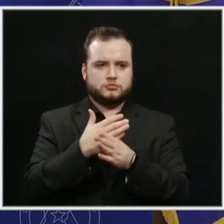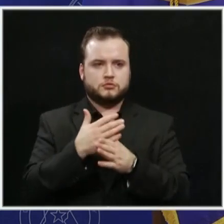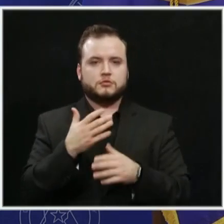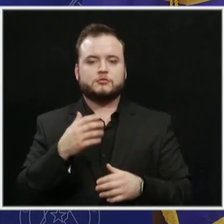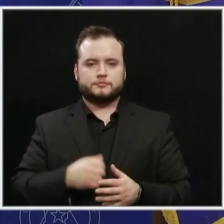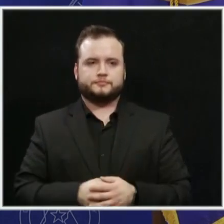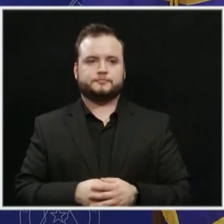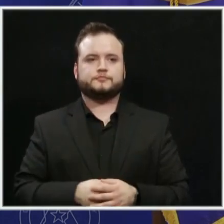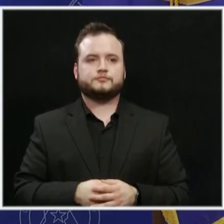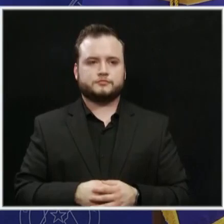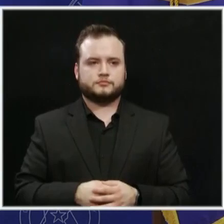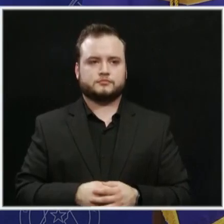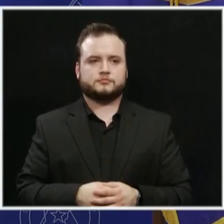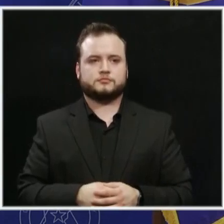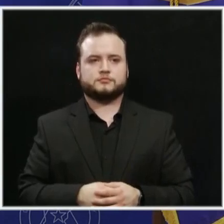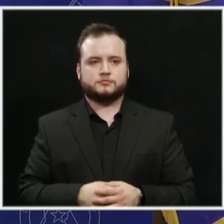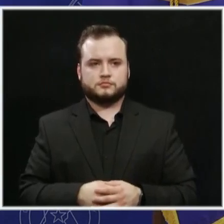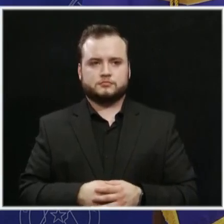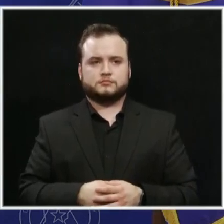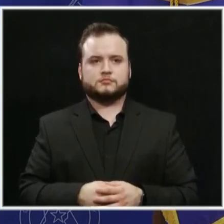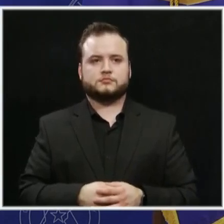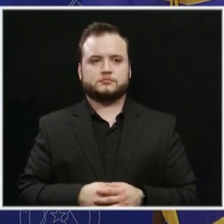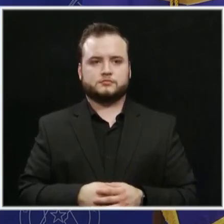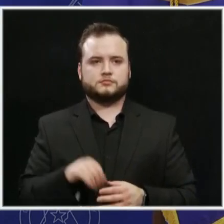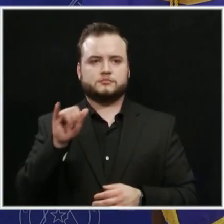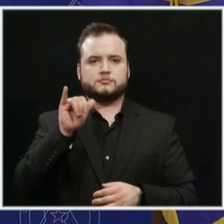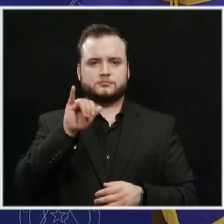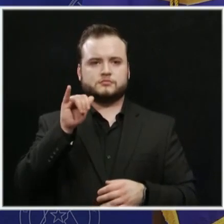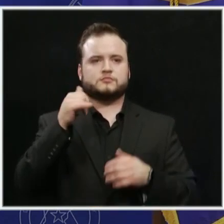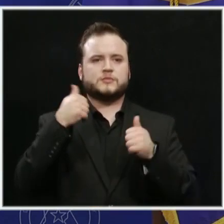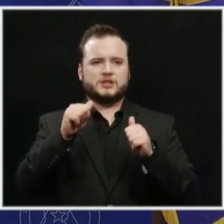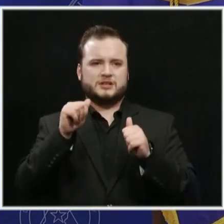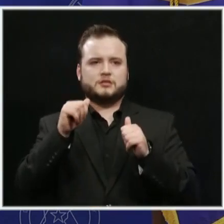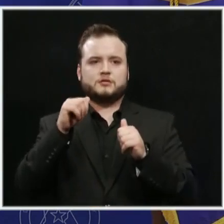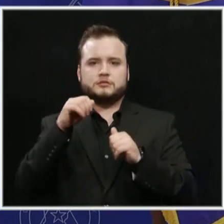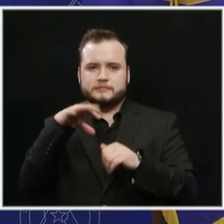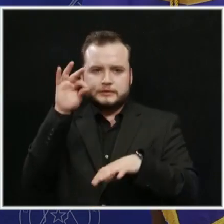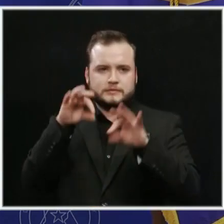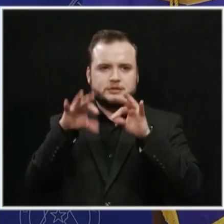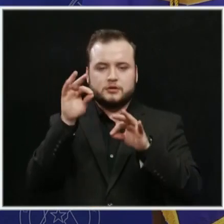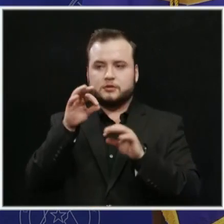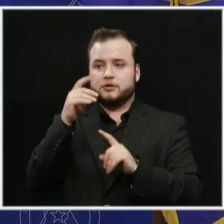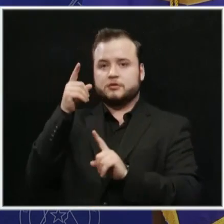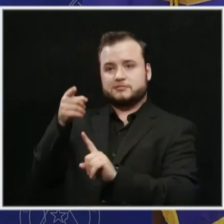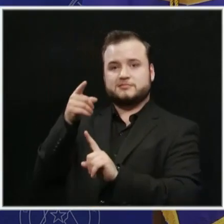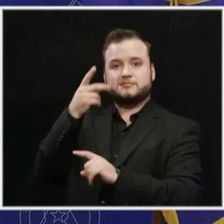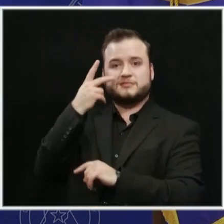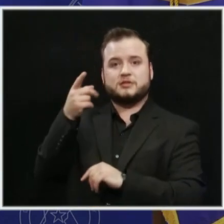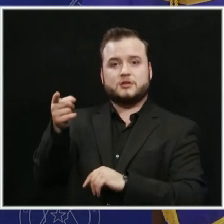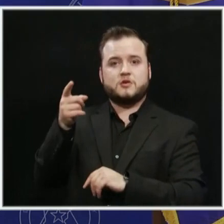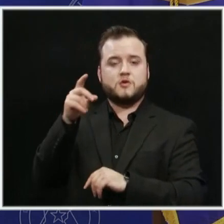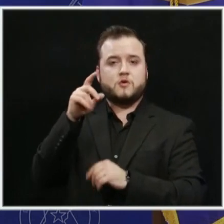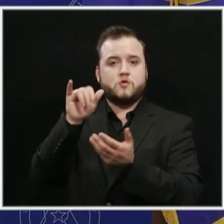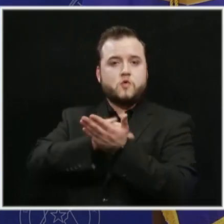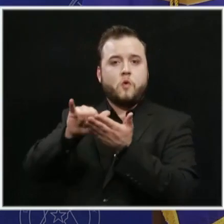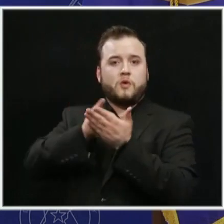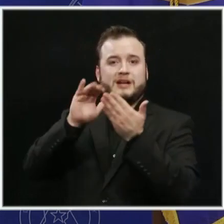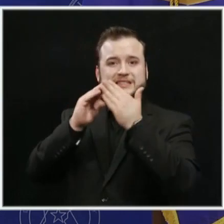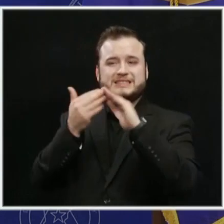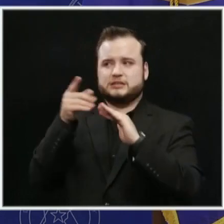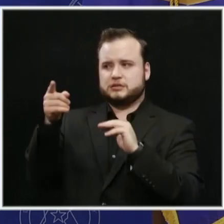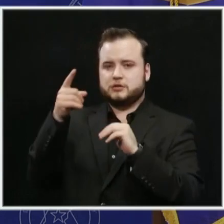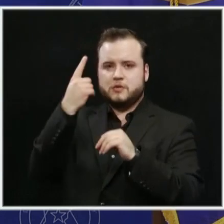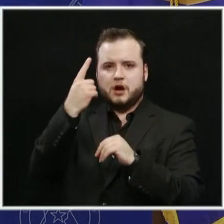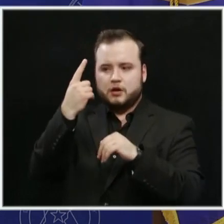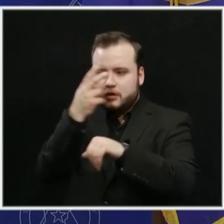with large congregate facilities like the Javits Center in New York City. We are planning for such community-based alternate care sites if they are